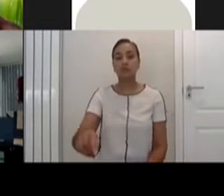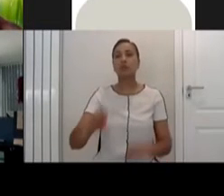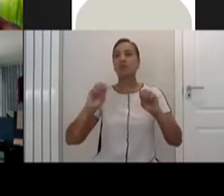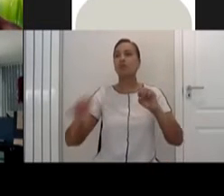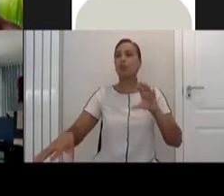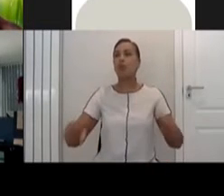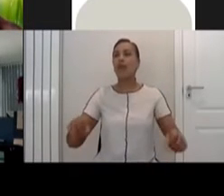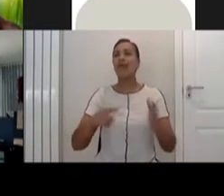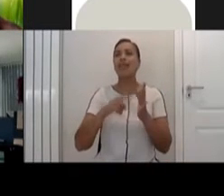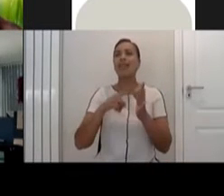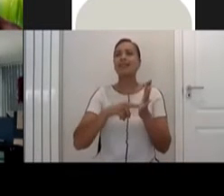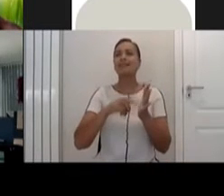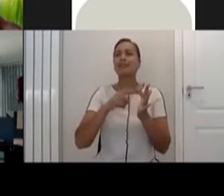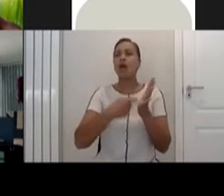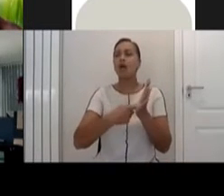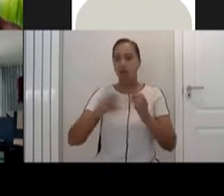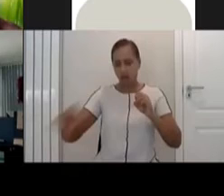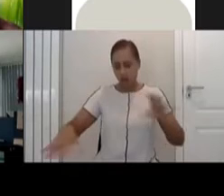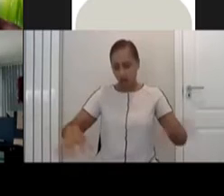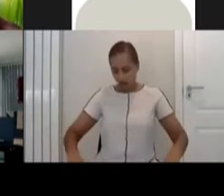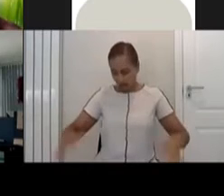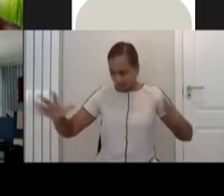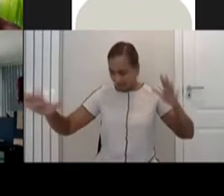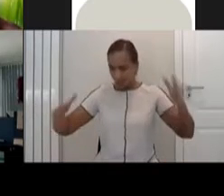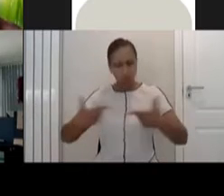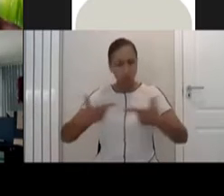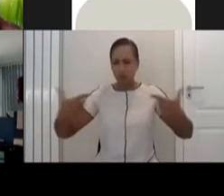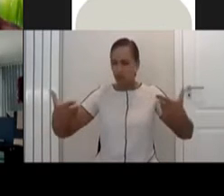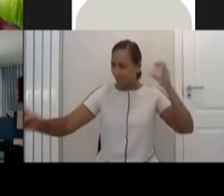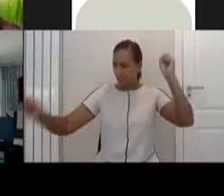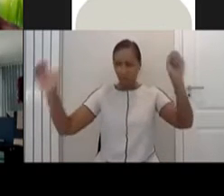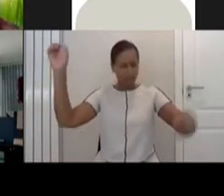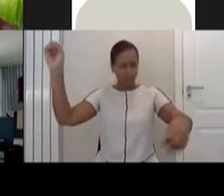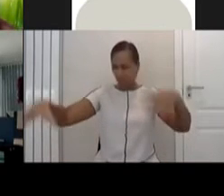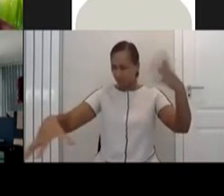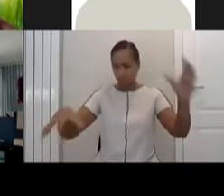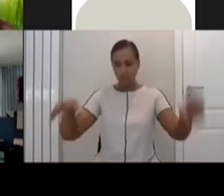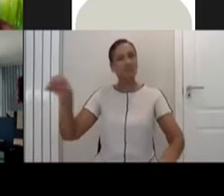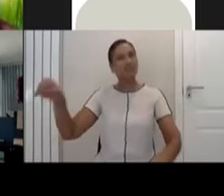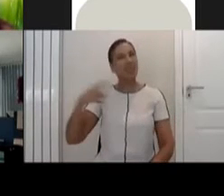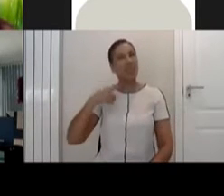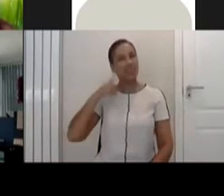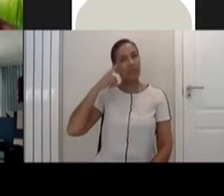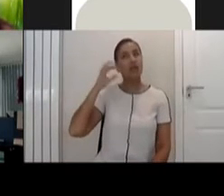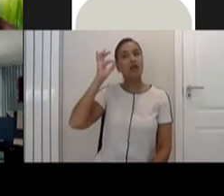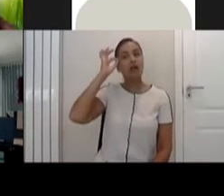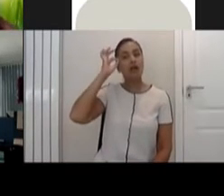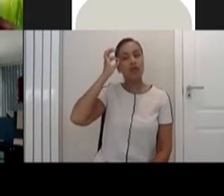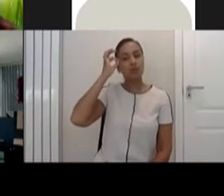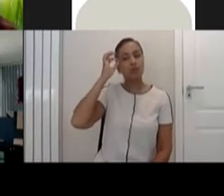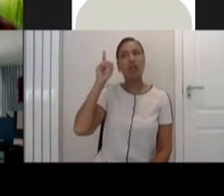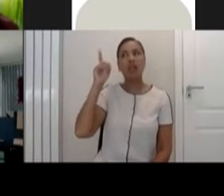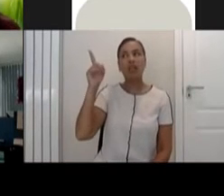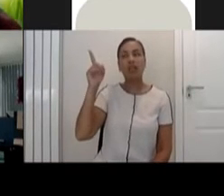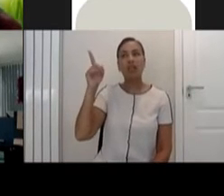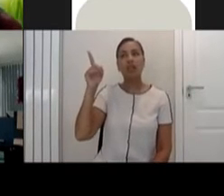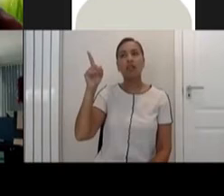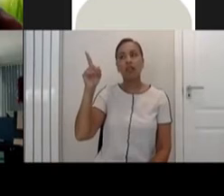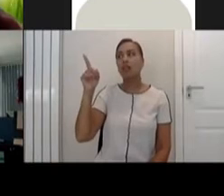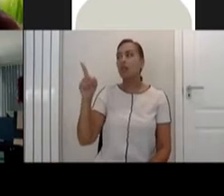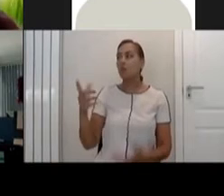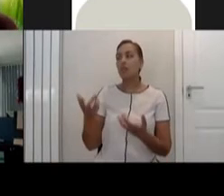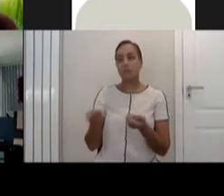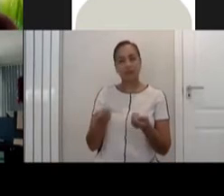the bins overflowing. So I guess it's just a point to note, I guess, for the council and health, thinking about how that's